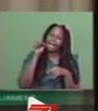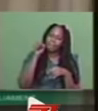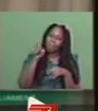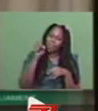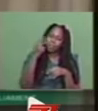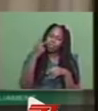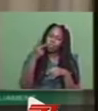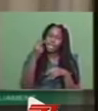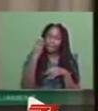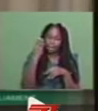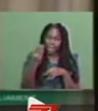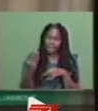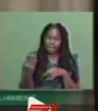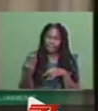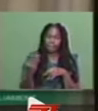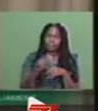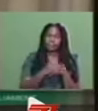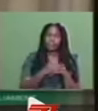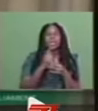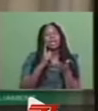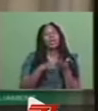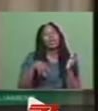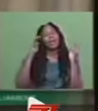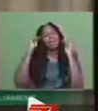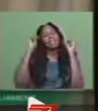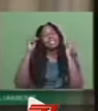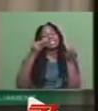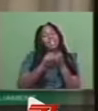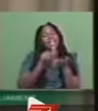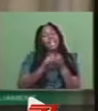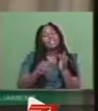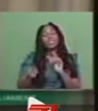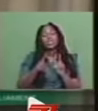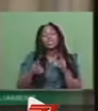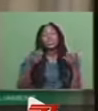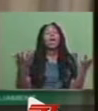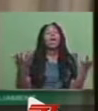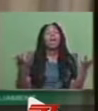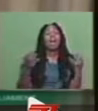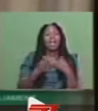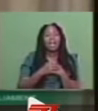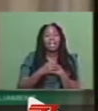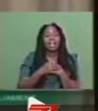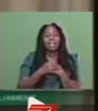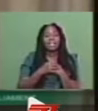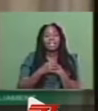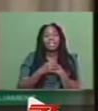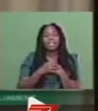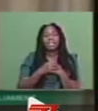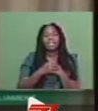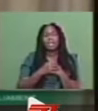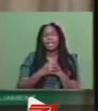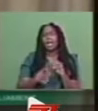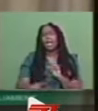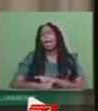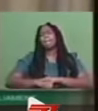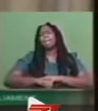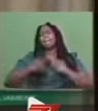that. Do you know what the minister did? The minister maxed it above that legal limit